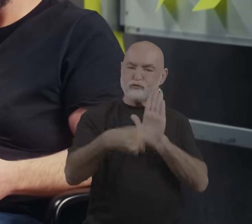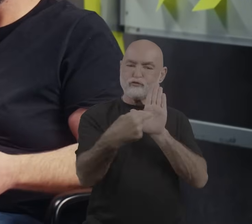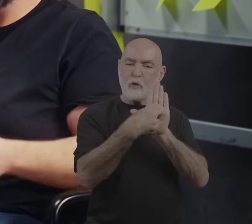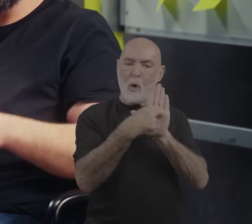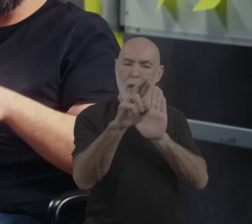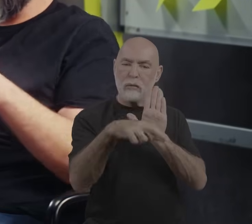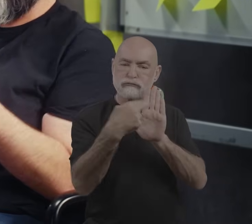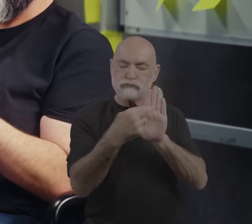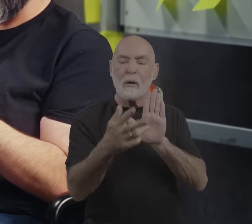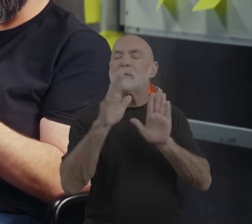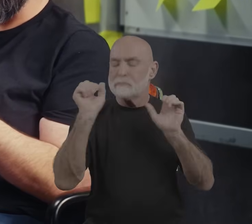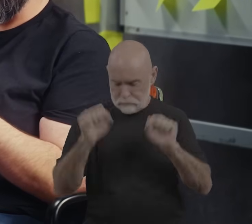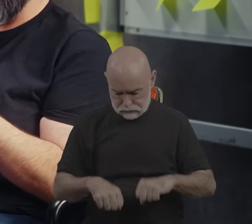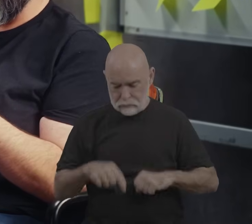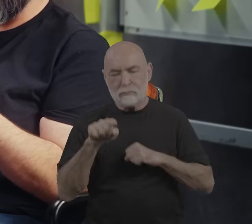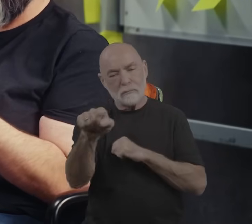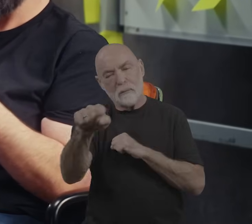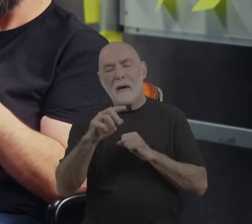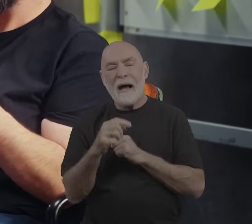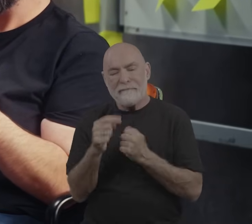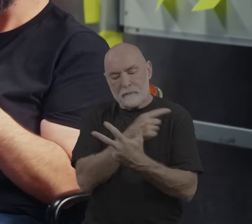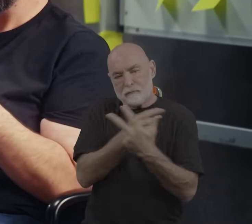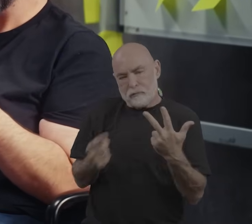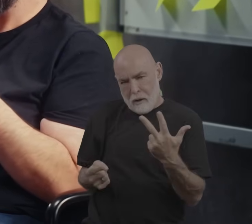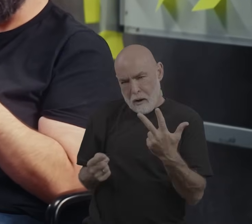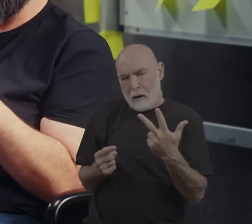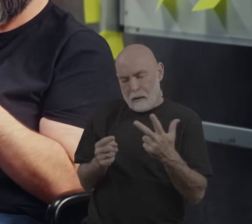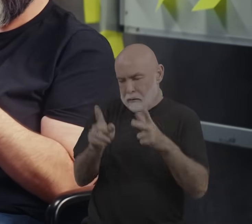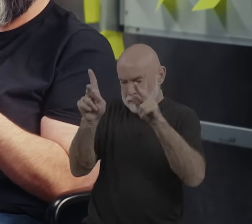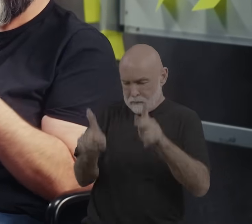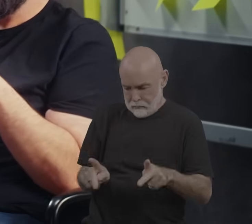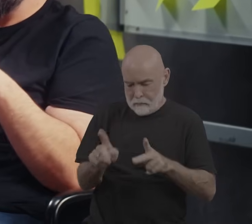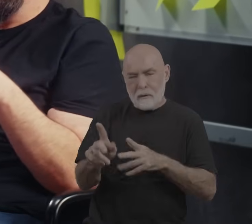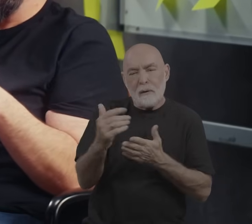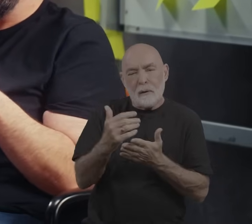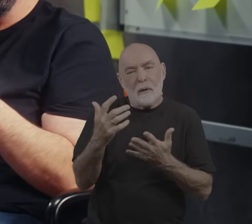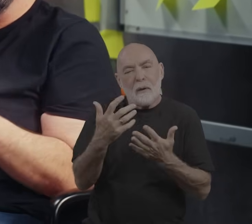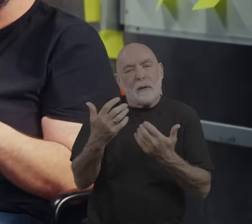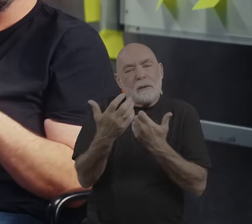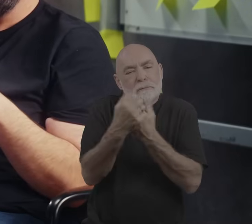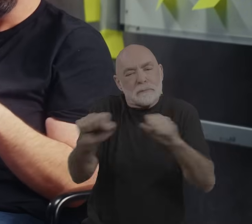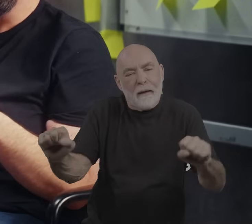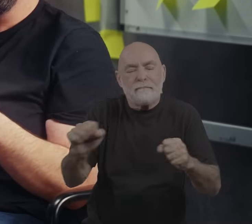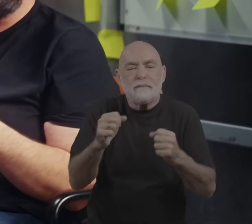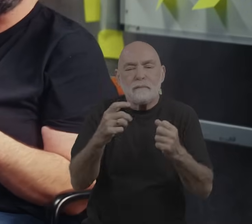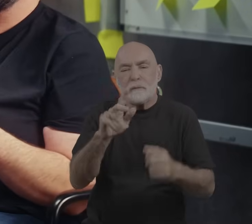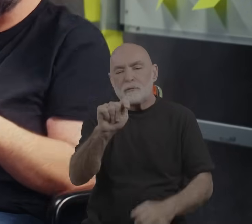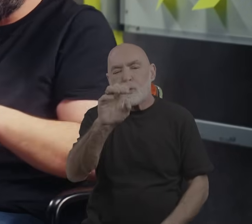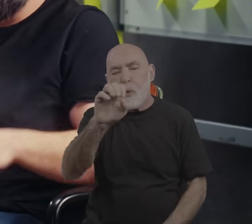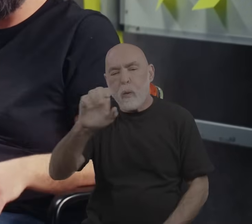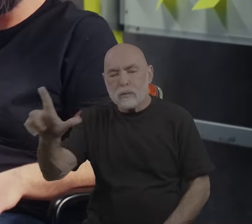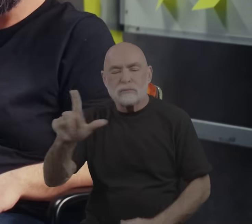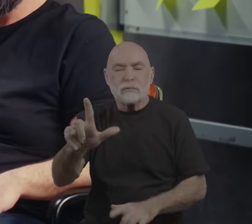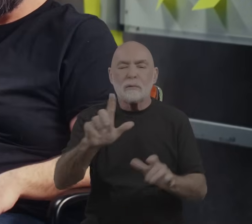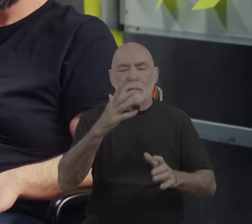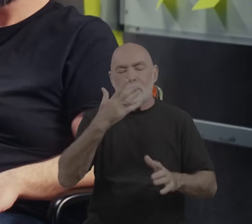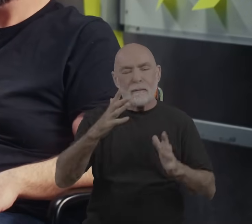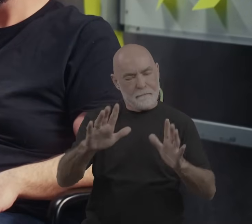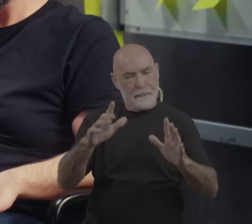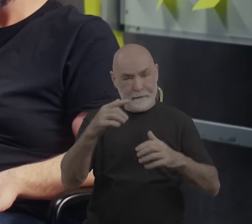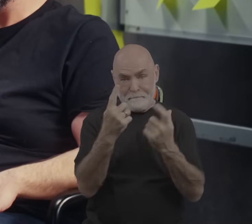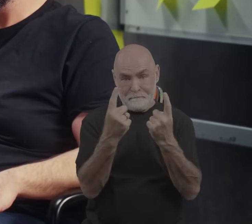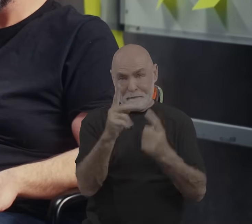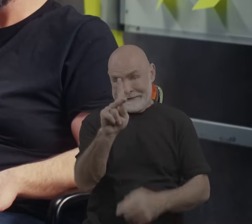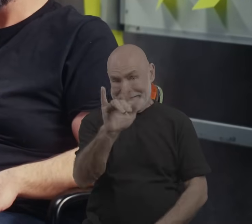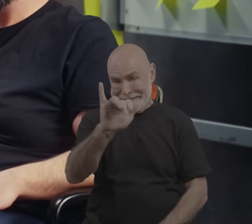absolutely. So the game is kind of built around a trifecta of kind of saved loadouts that are centered around tools. We call these crisis kits, and each